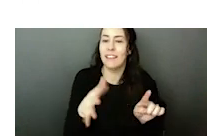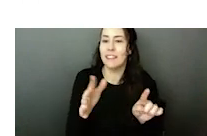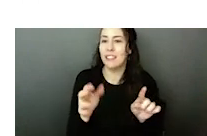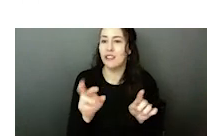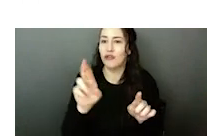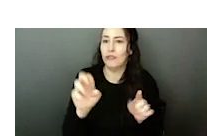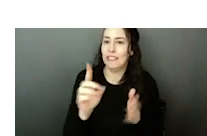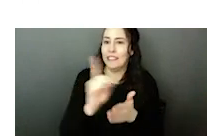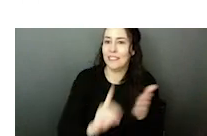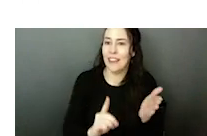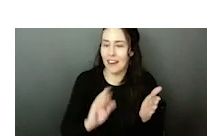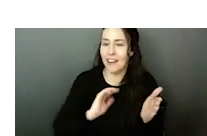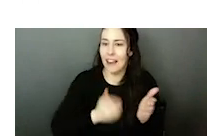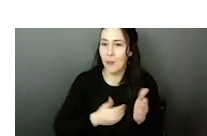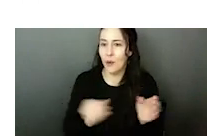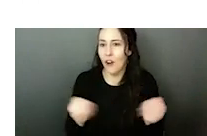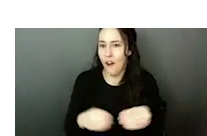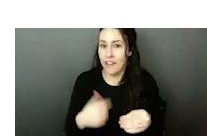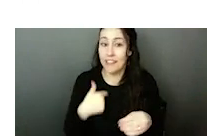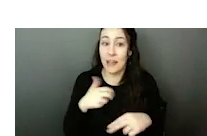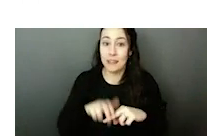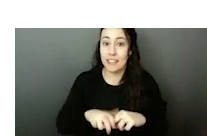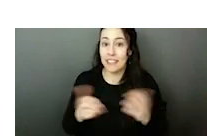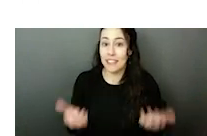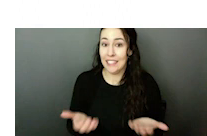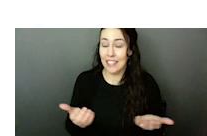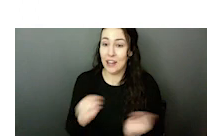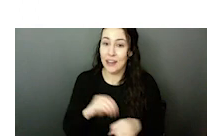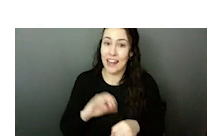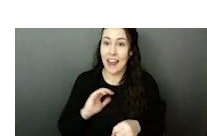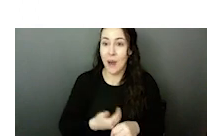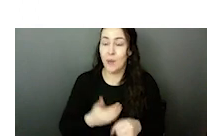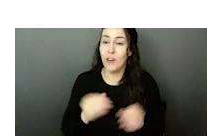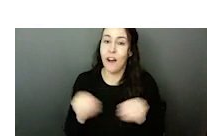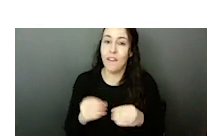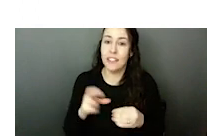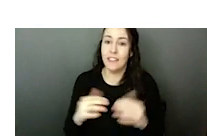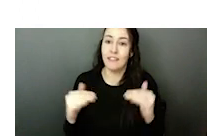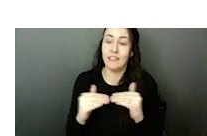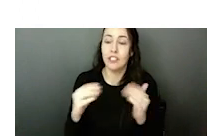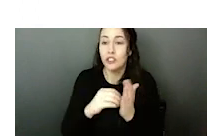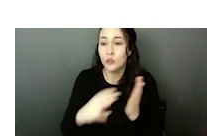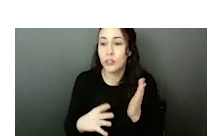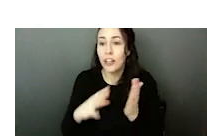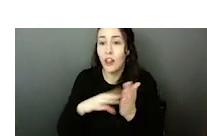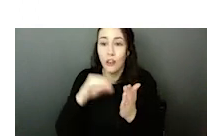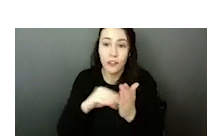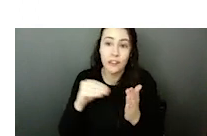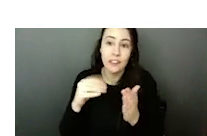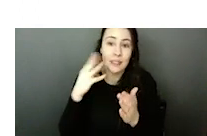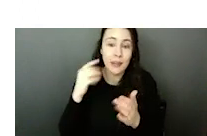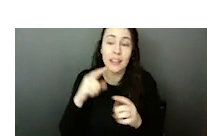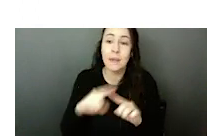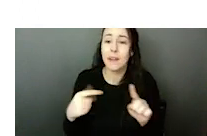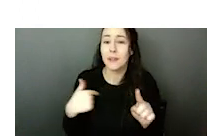office. I sit here in our Office of Equitable Student Learning Experience and Impact, but we are here to serve you. We're here